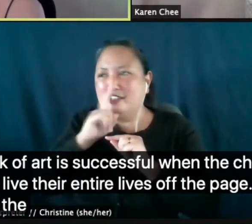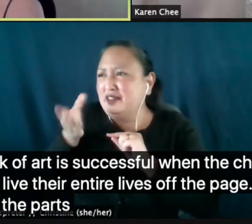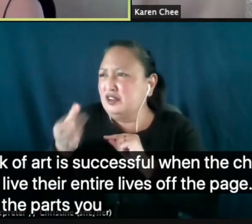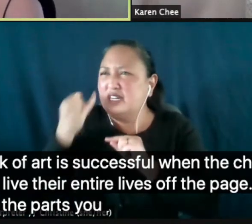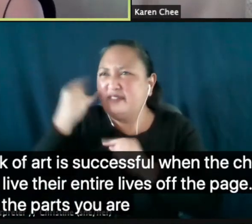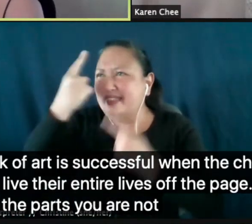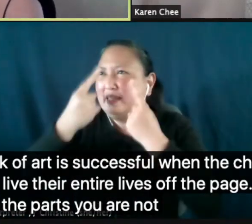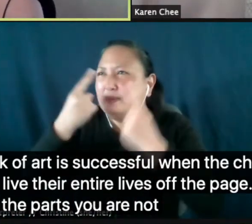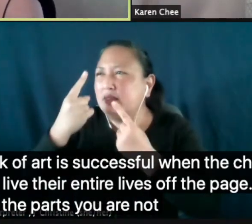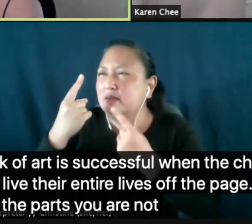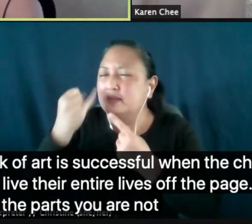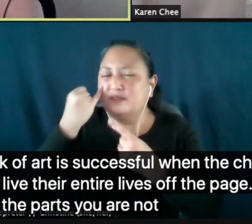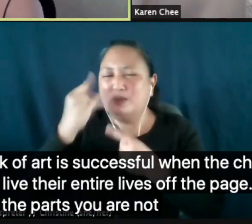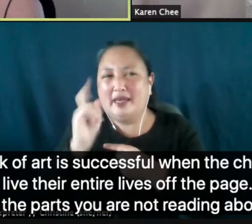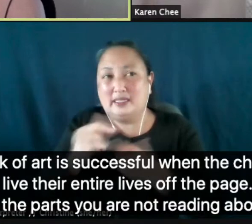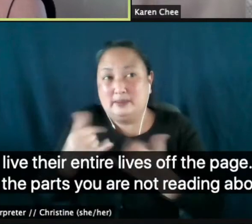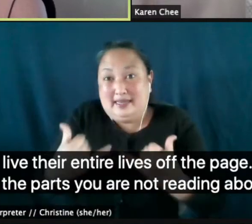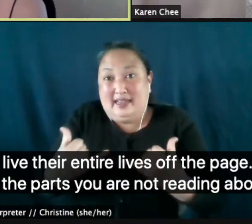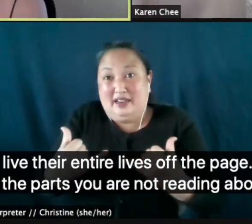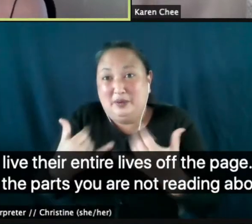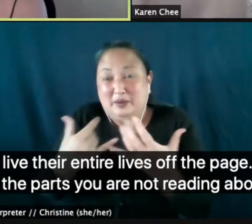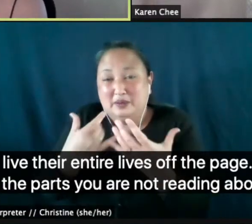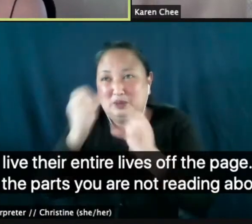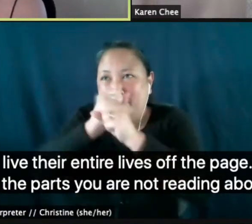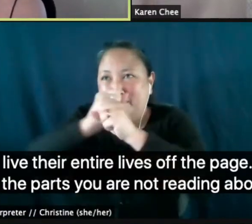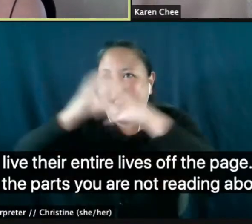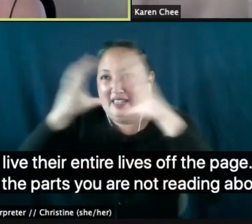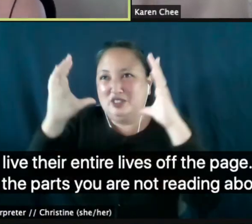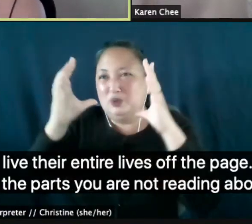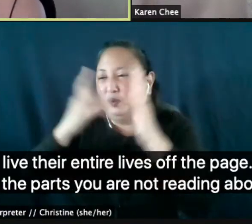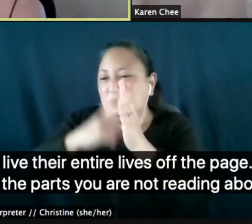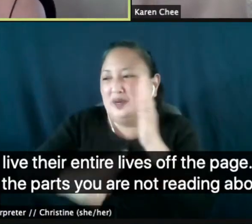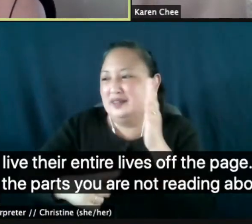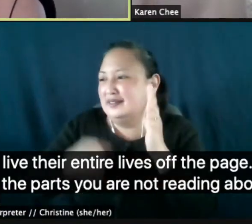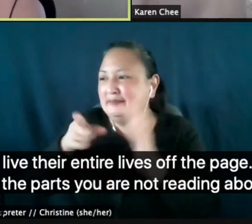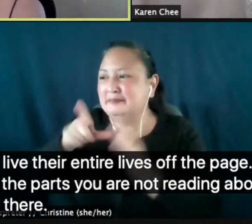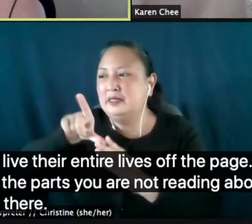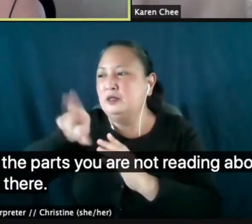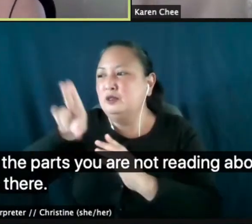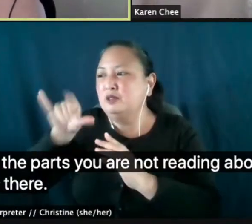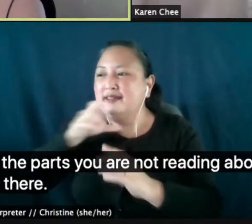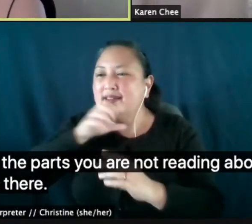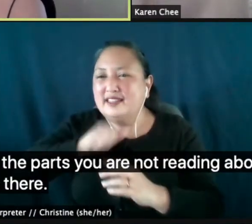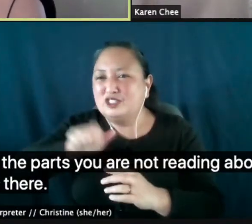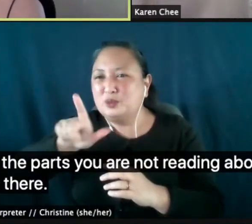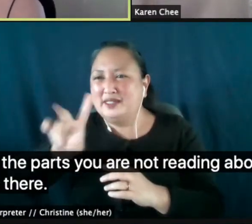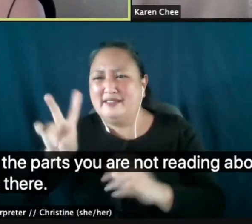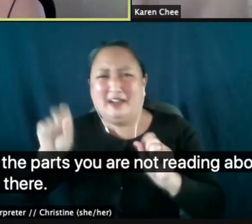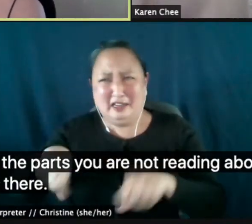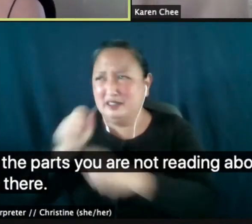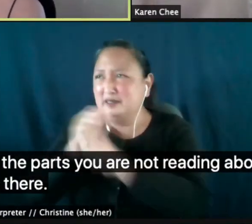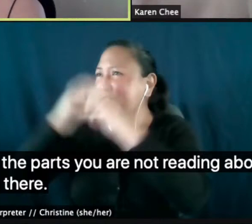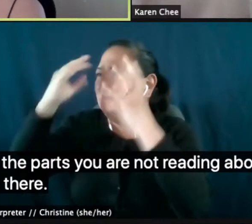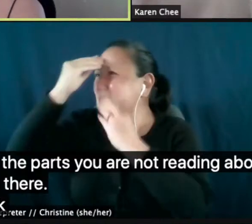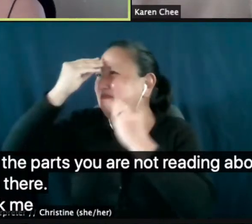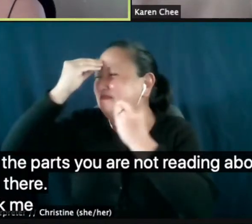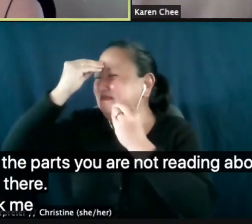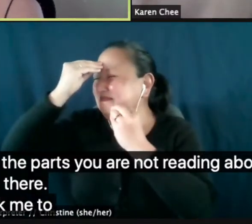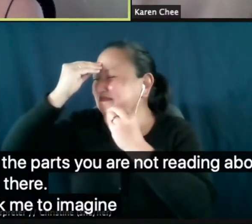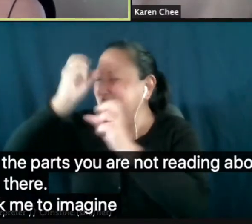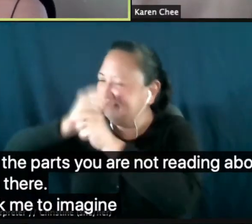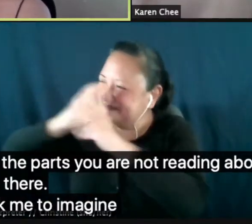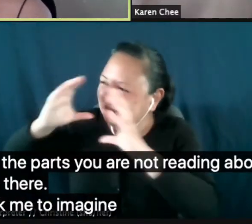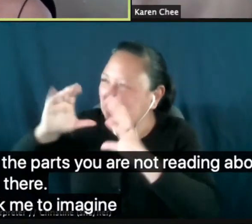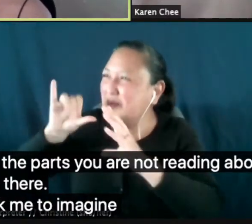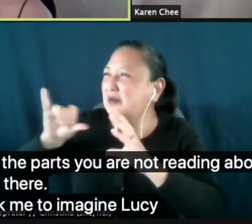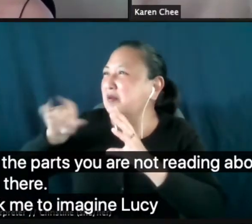them, like, I feel like if you ask me, like, to imagine like whatever Lucy at 27, like I could think about that, right? It's Yeah.